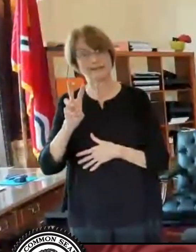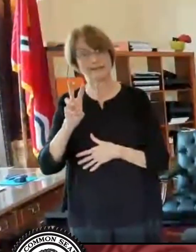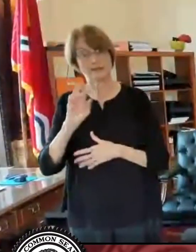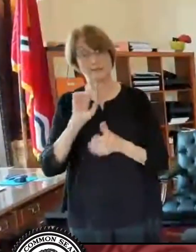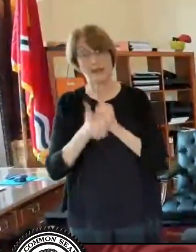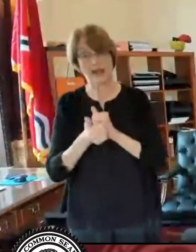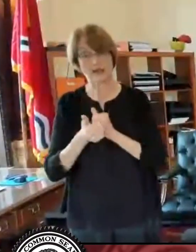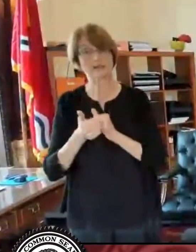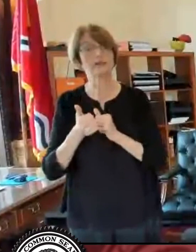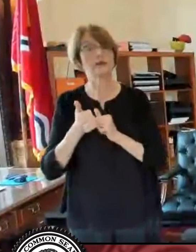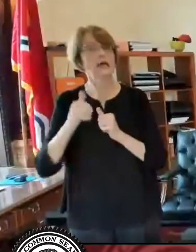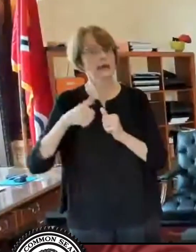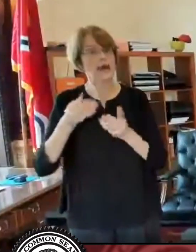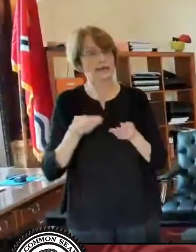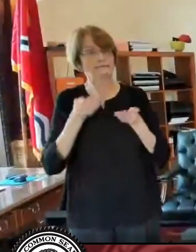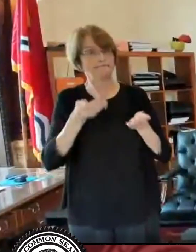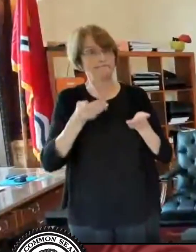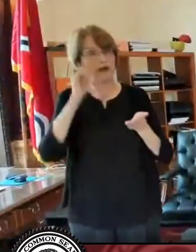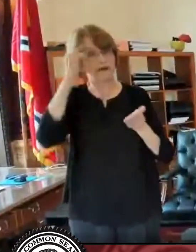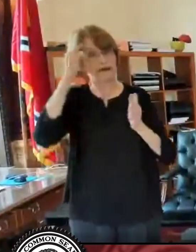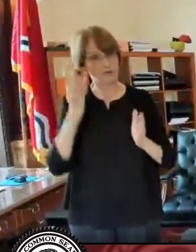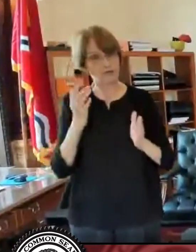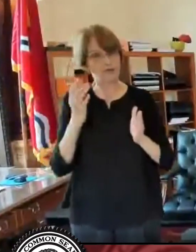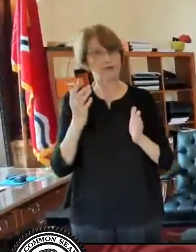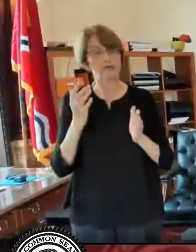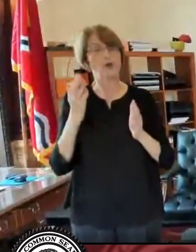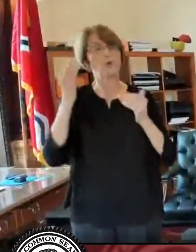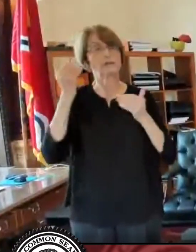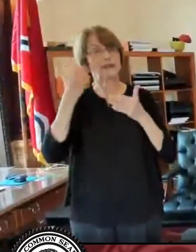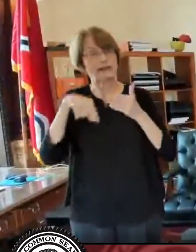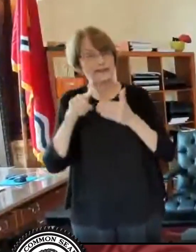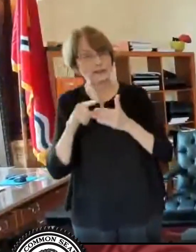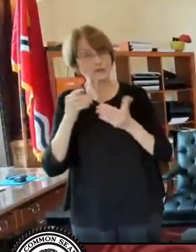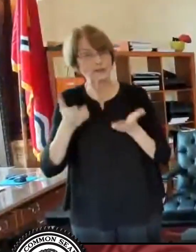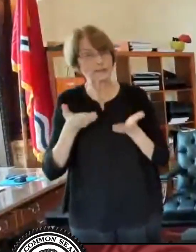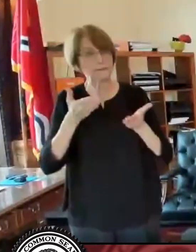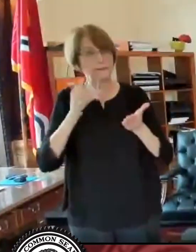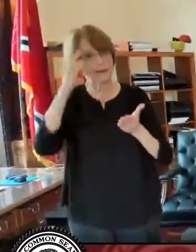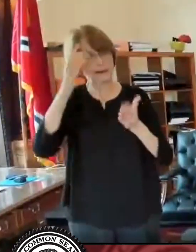yet. It's expected that will probably happen next week.